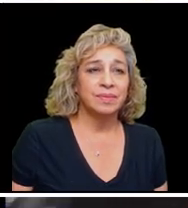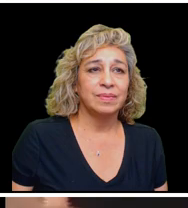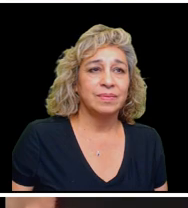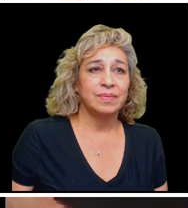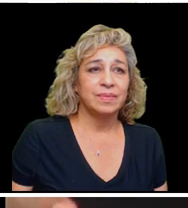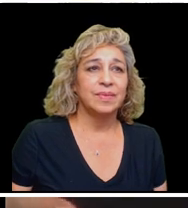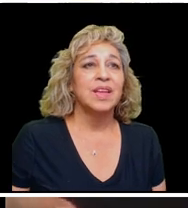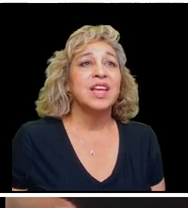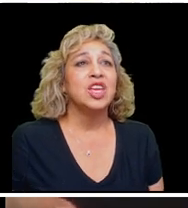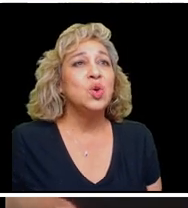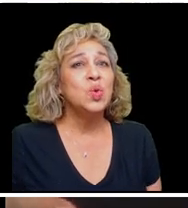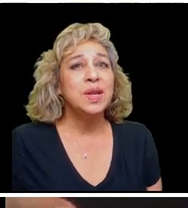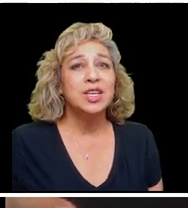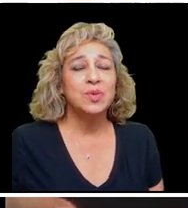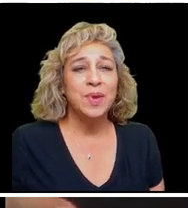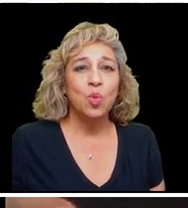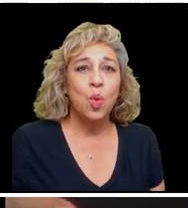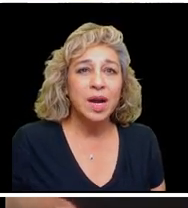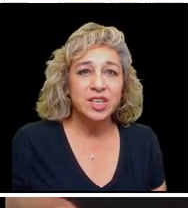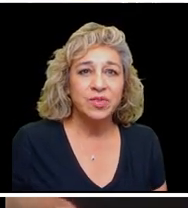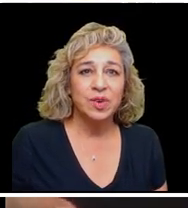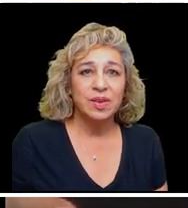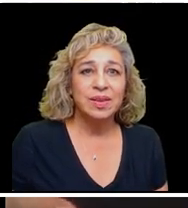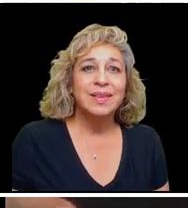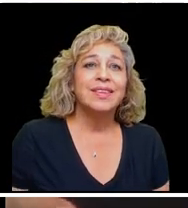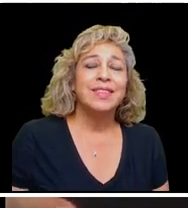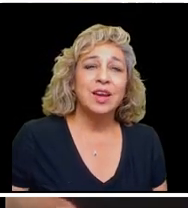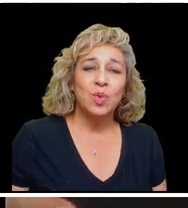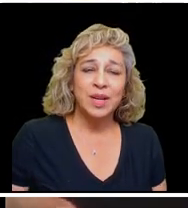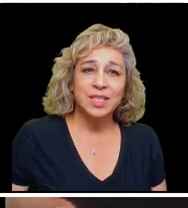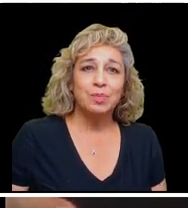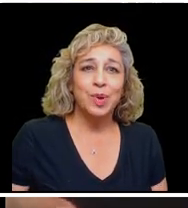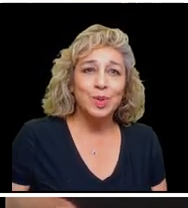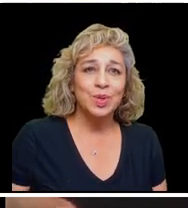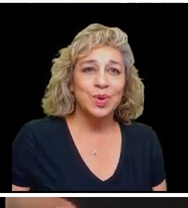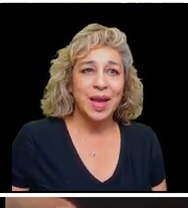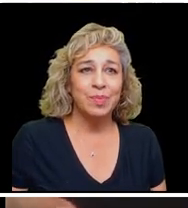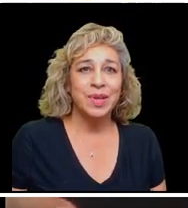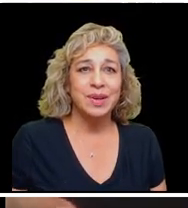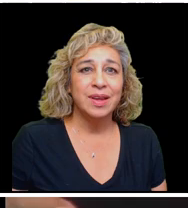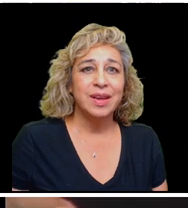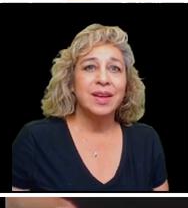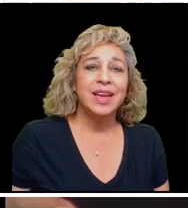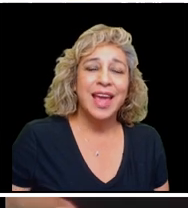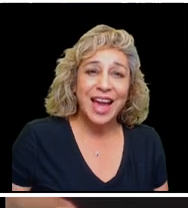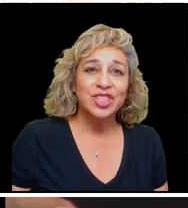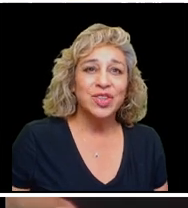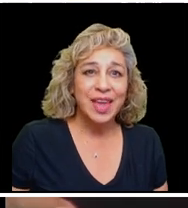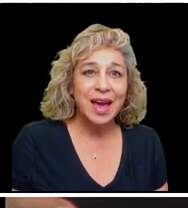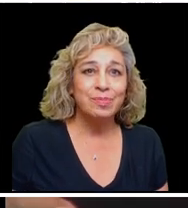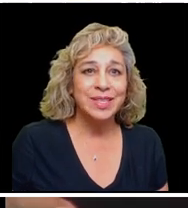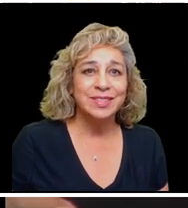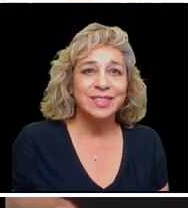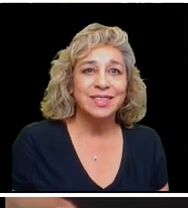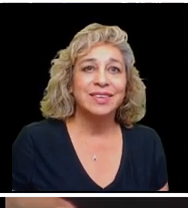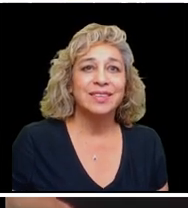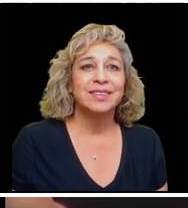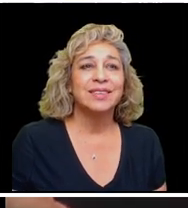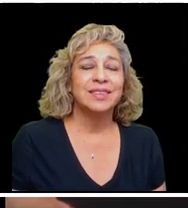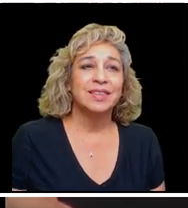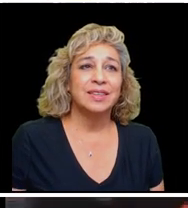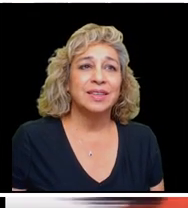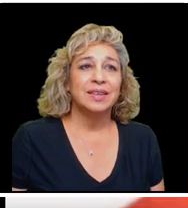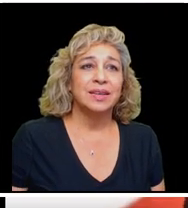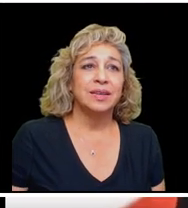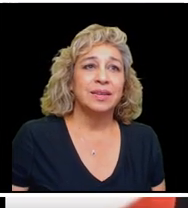you need to be watchful that what is supposed to happen actually happens